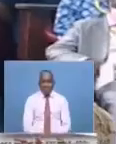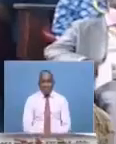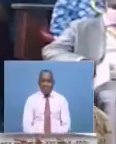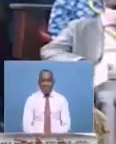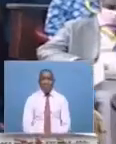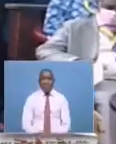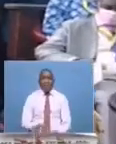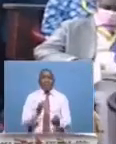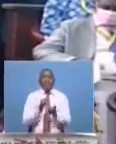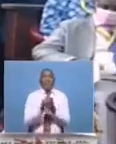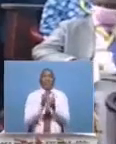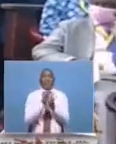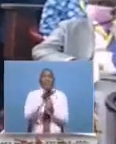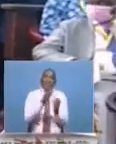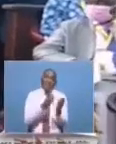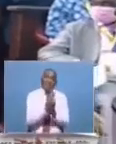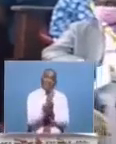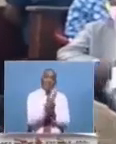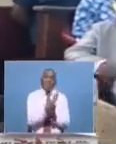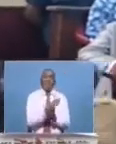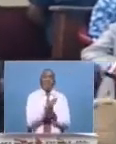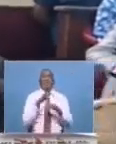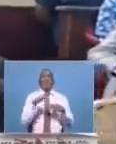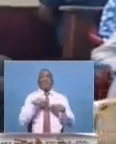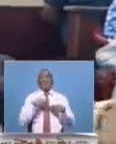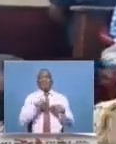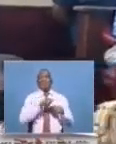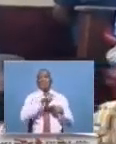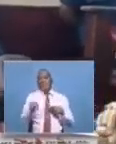his rights to do that.